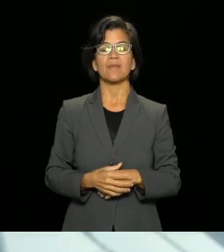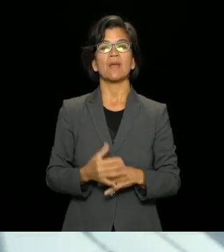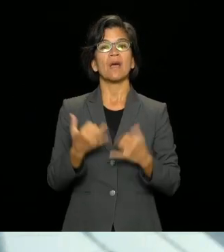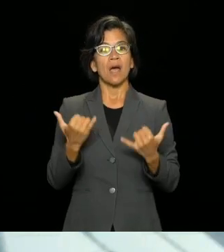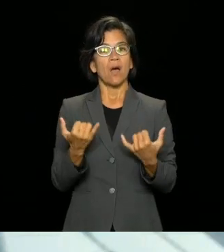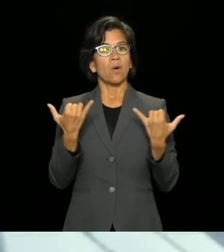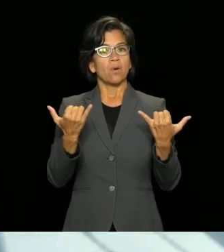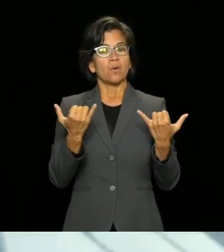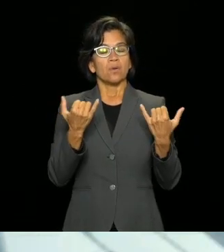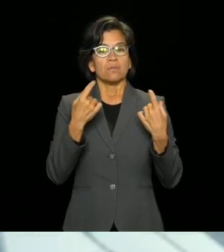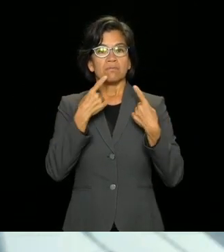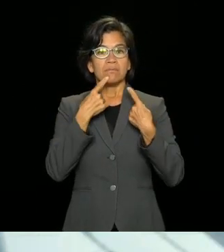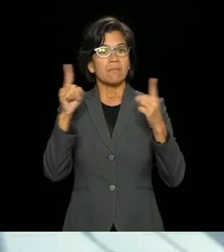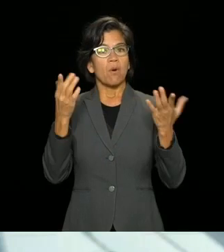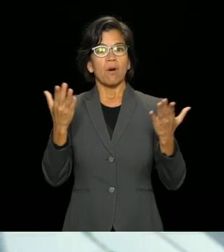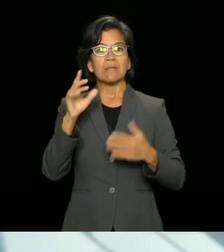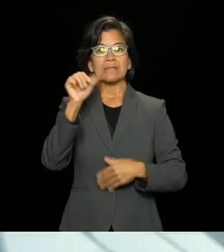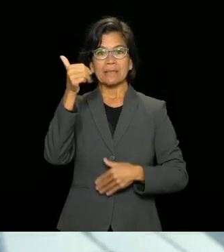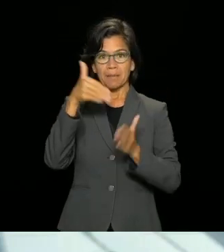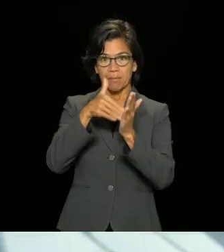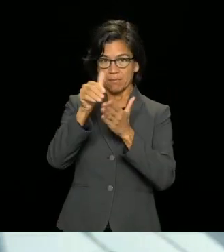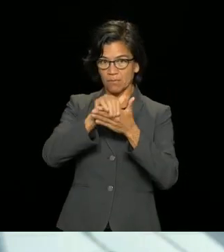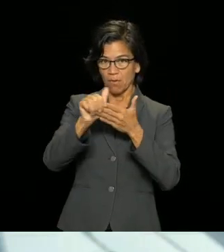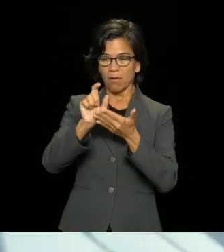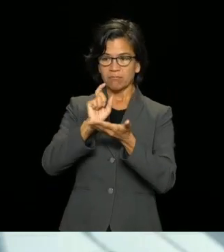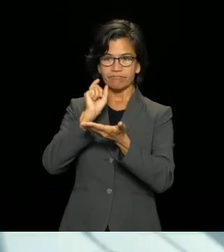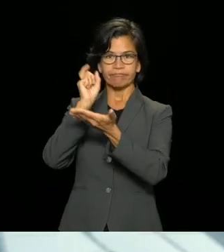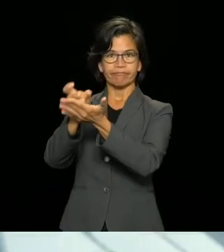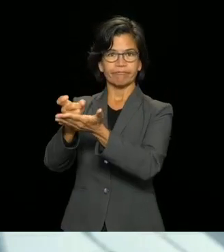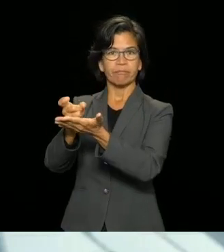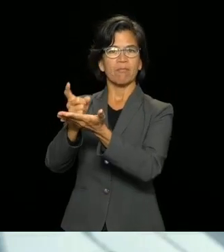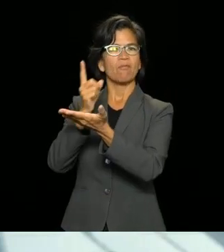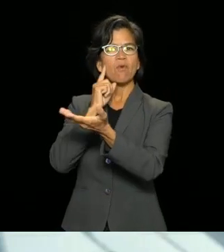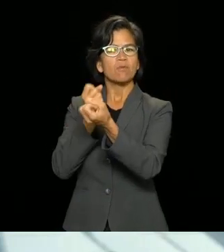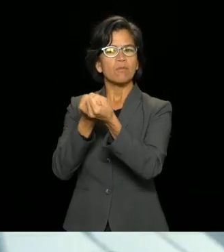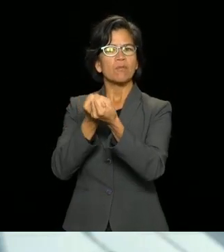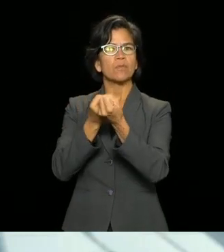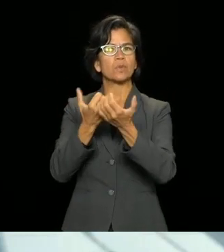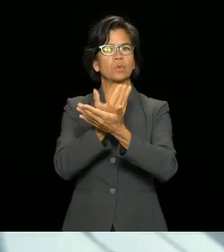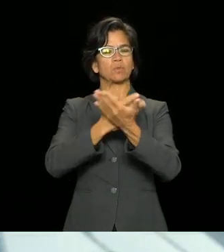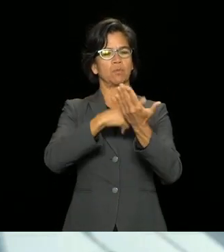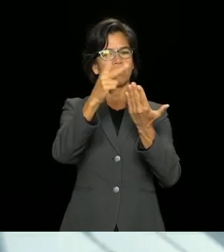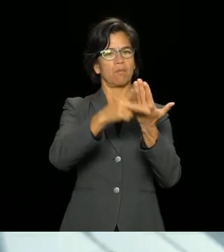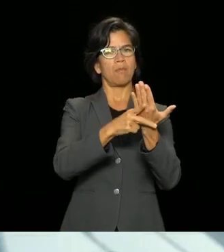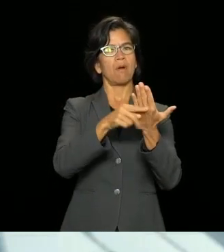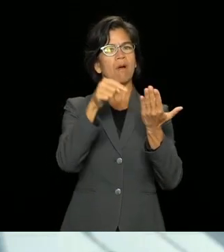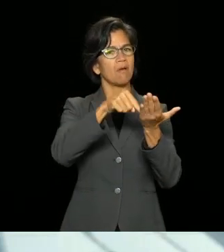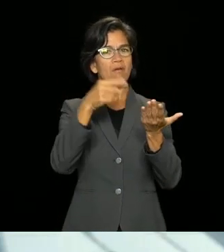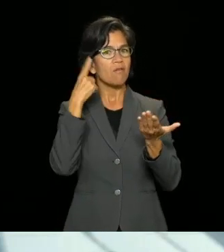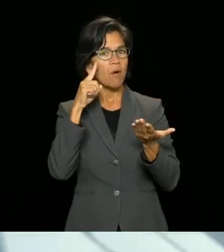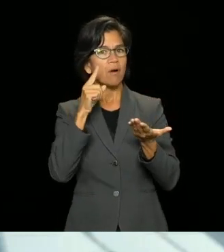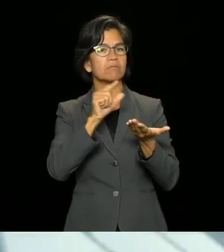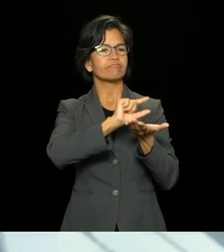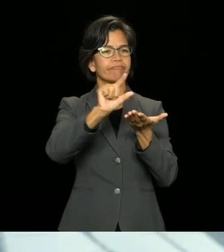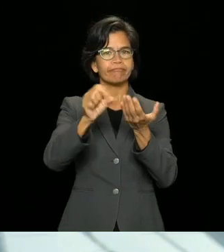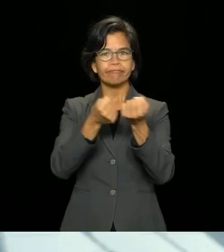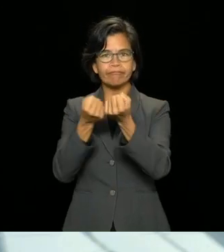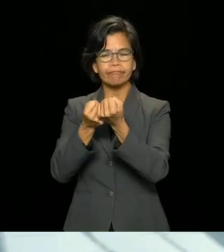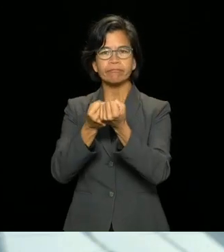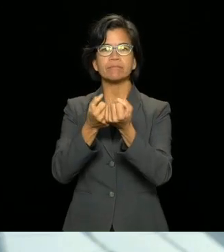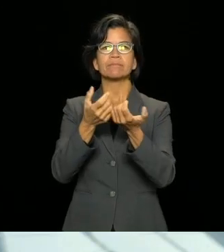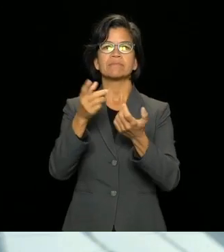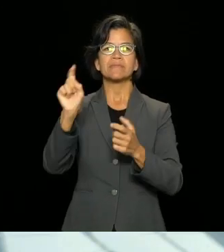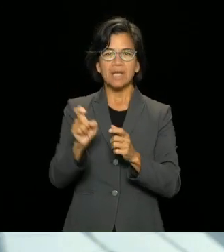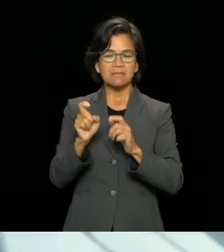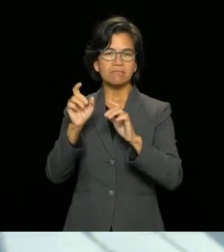BC to establish a grant program for supporting the delivery of community-based emergency sexual assault response